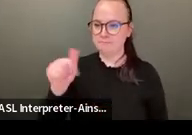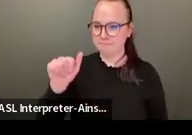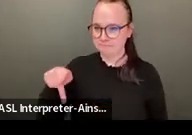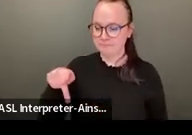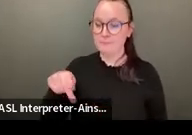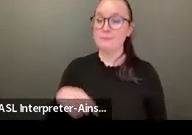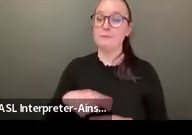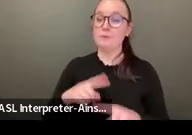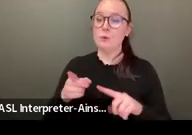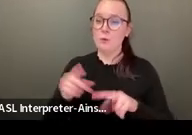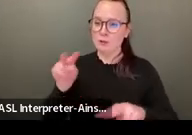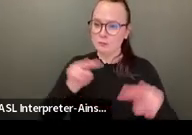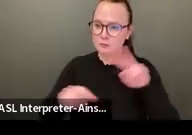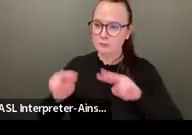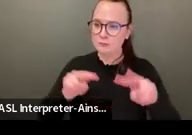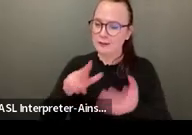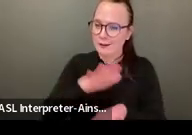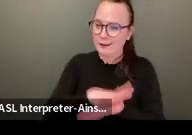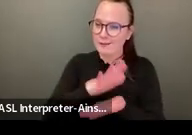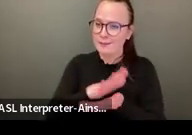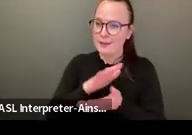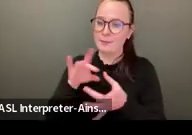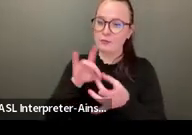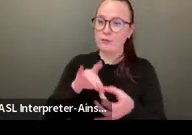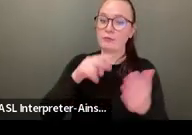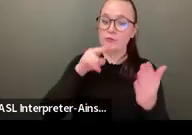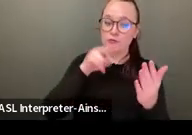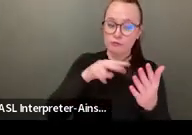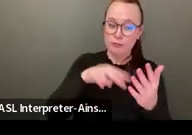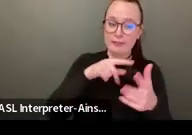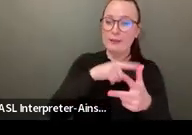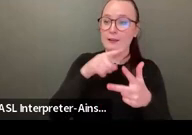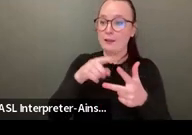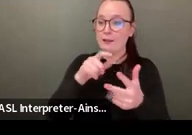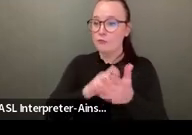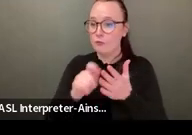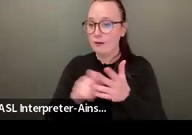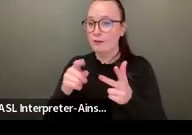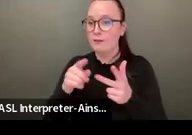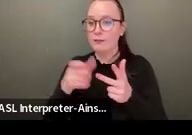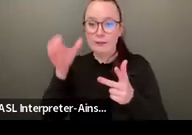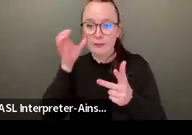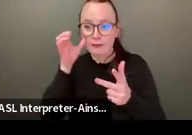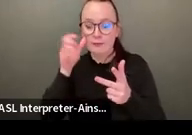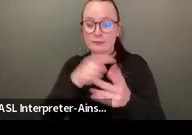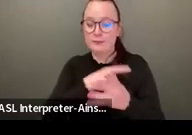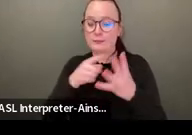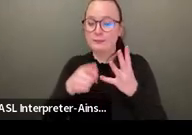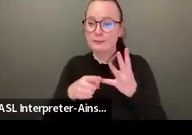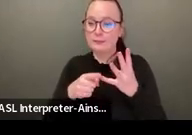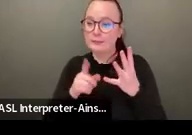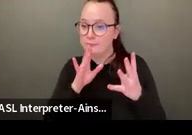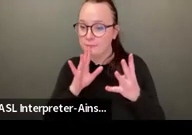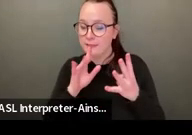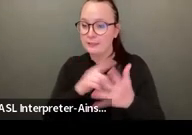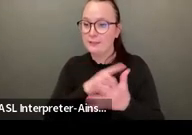academic, you're going to consider reading, writing, listening, speaking, and mathematical problem solving.